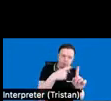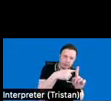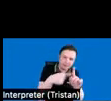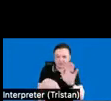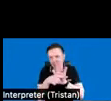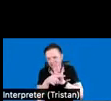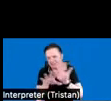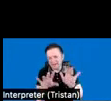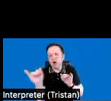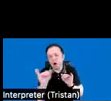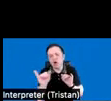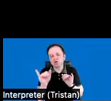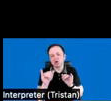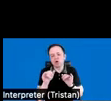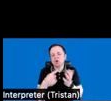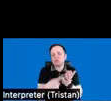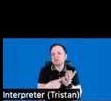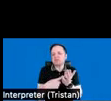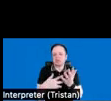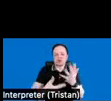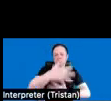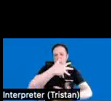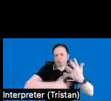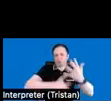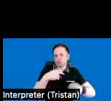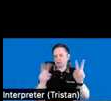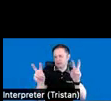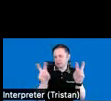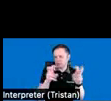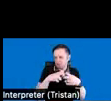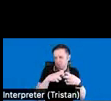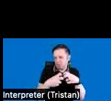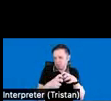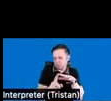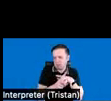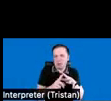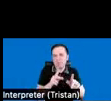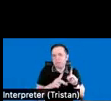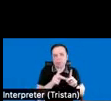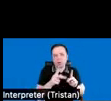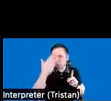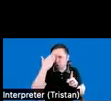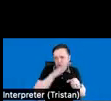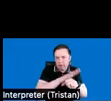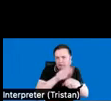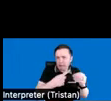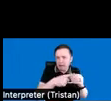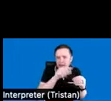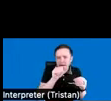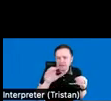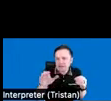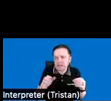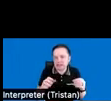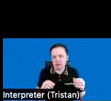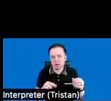also focus on social issues predominantly related to people's lack of knowledge about augmentative and alternative